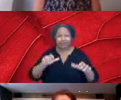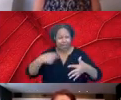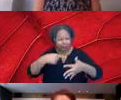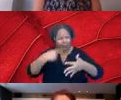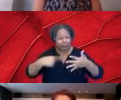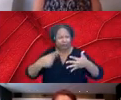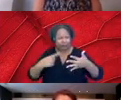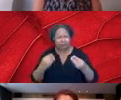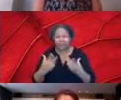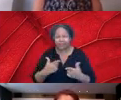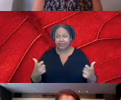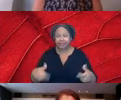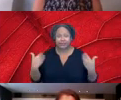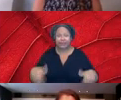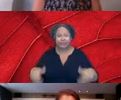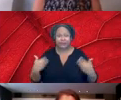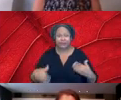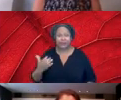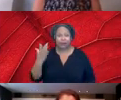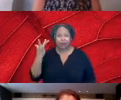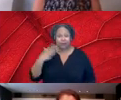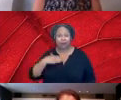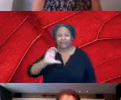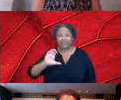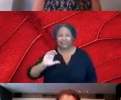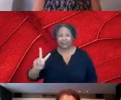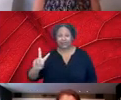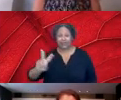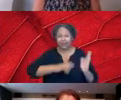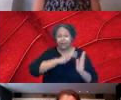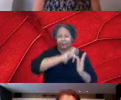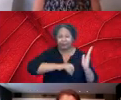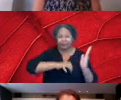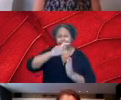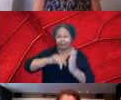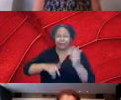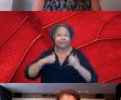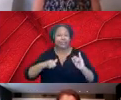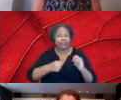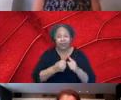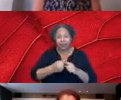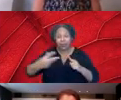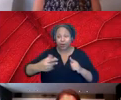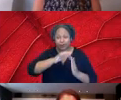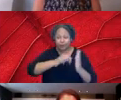it was my CV is substantially a lot, still growing, but it